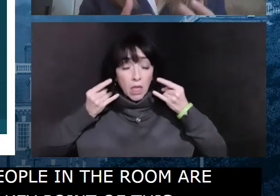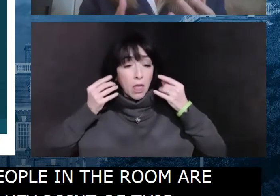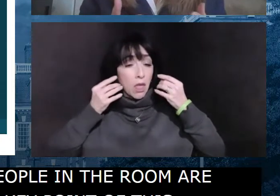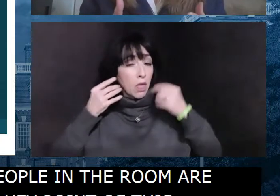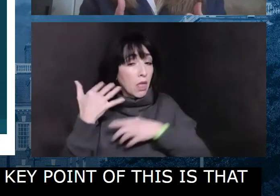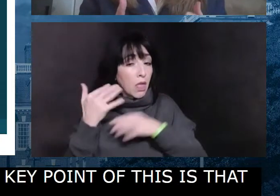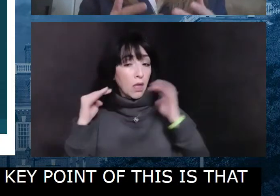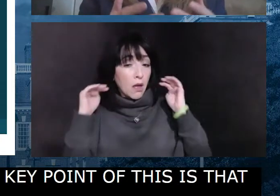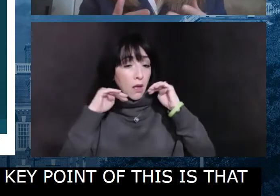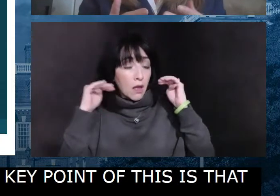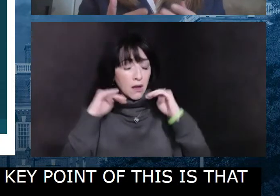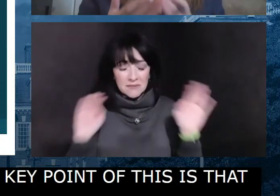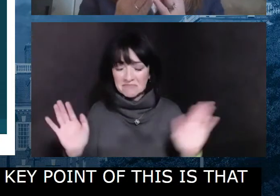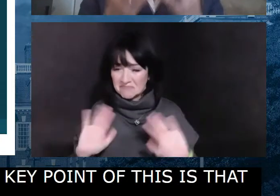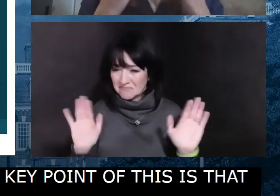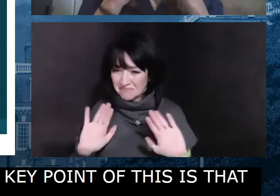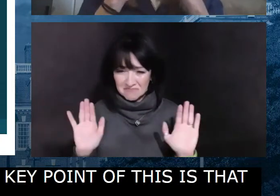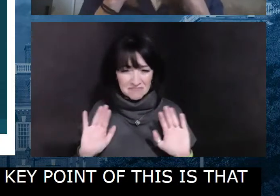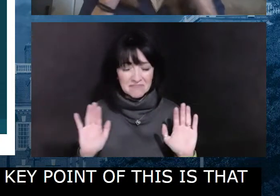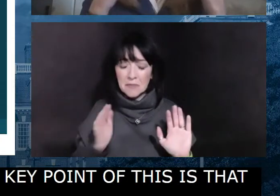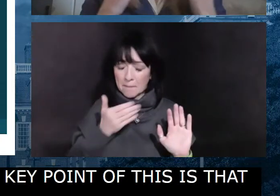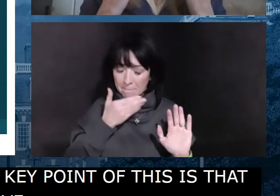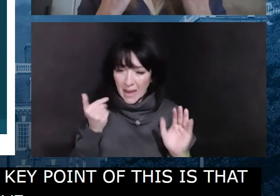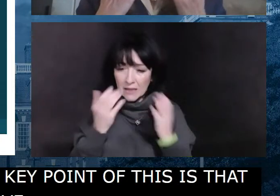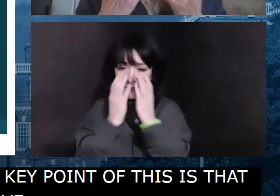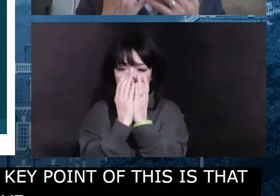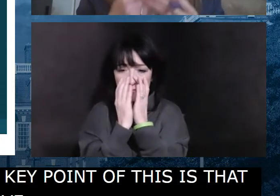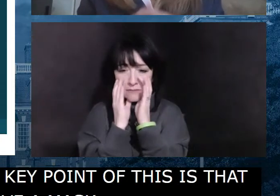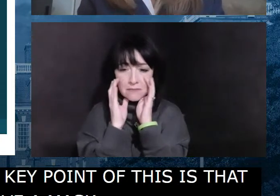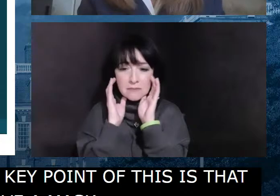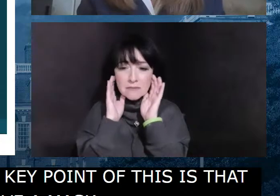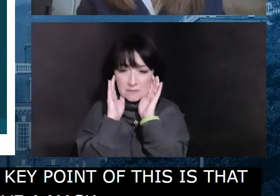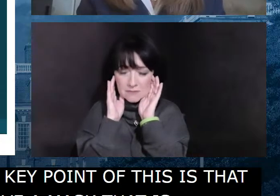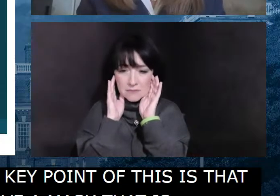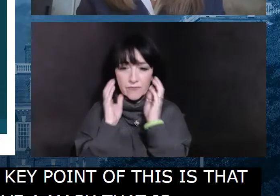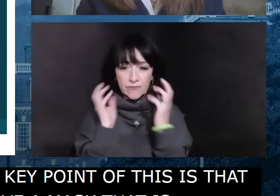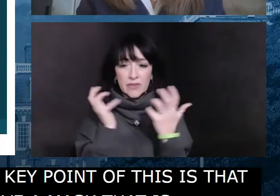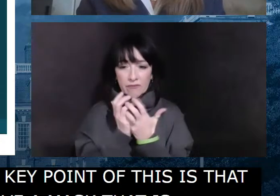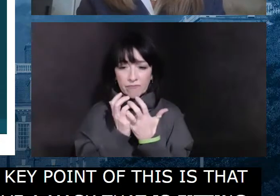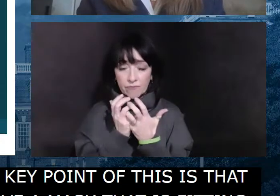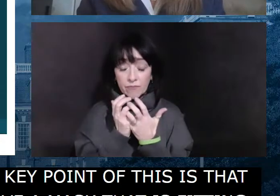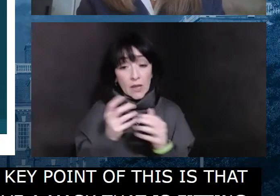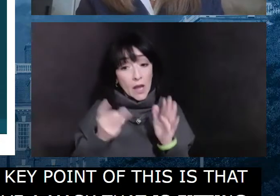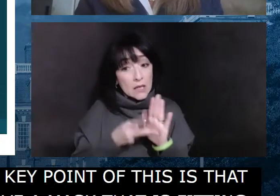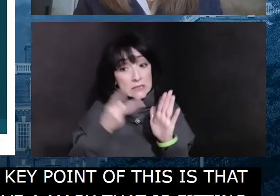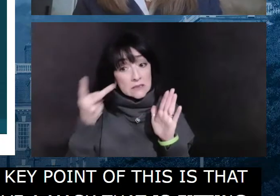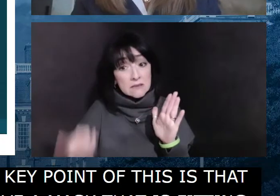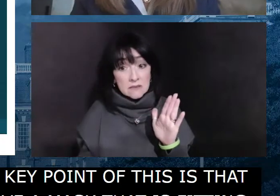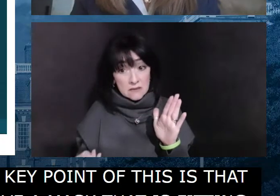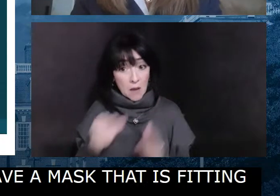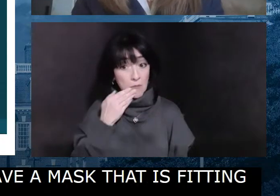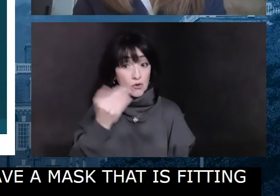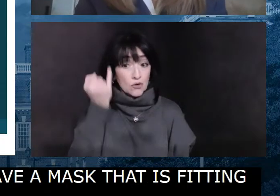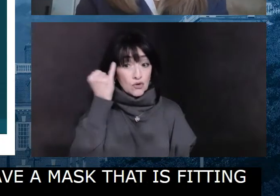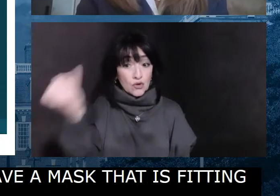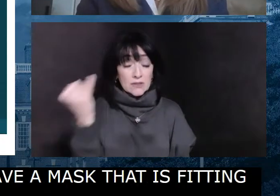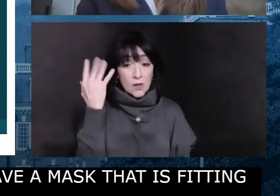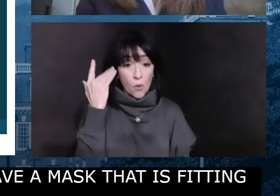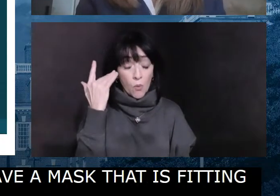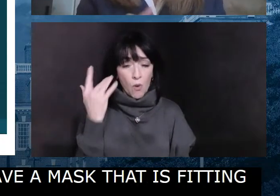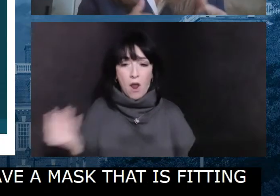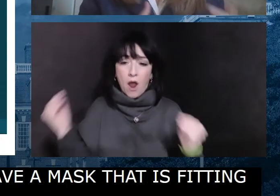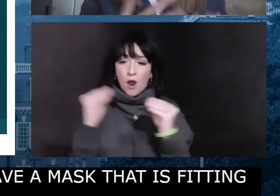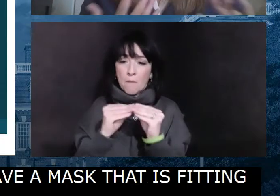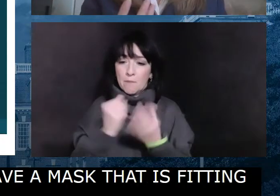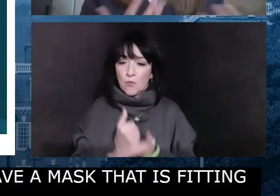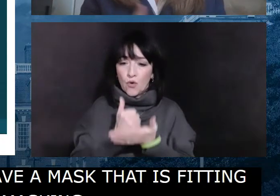masking can help because you can just get a tighter seal around your face. And